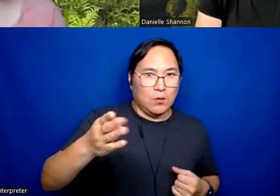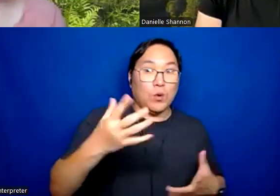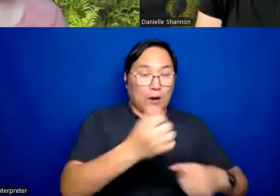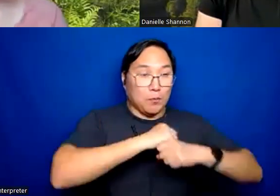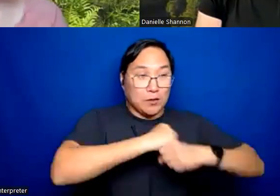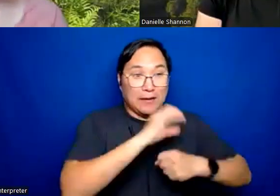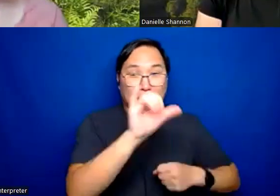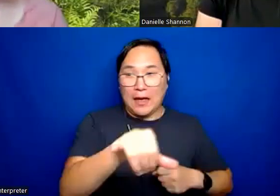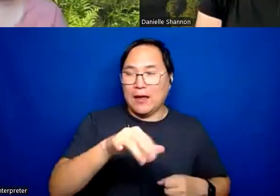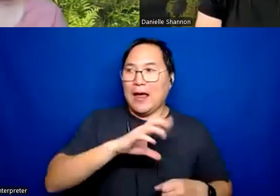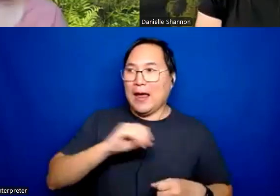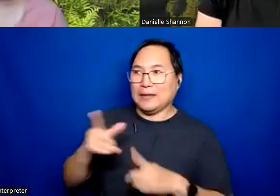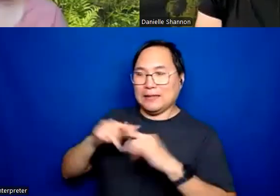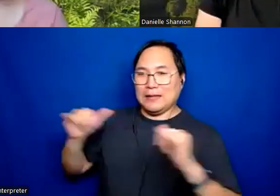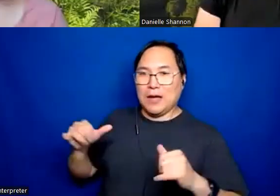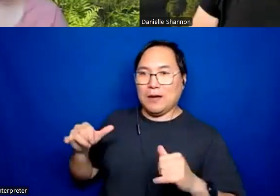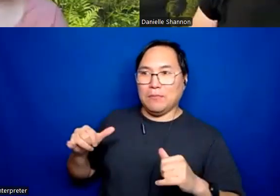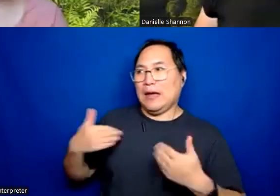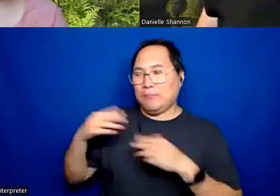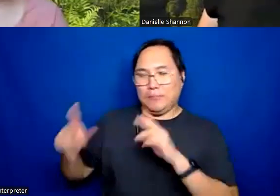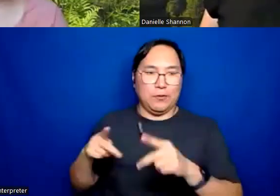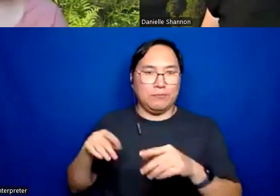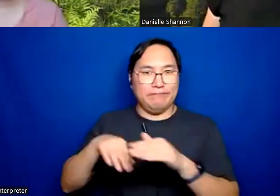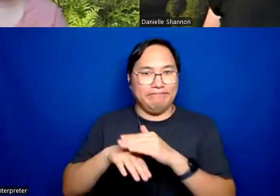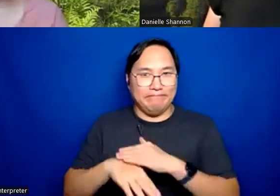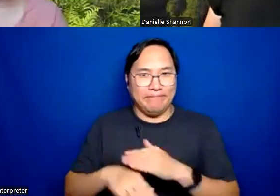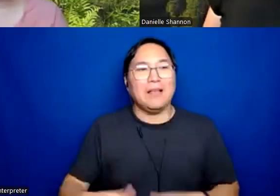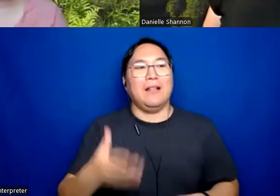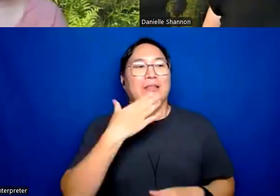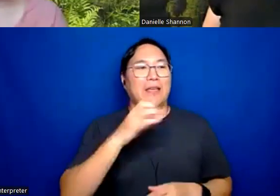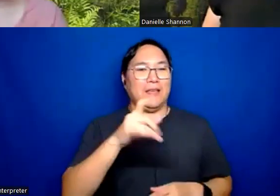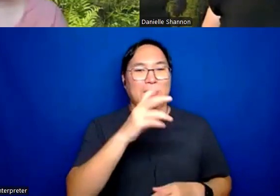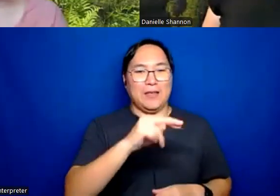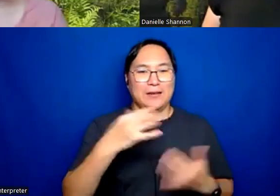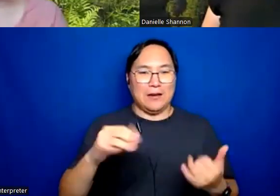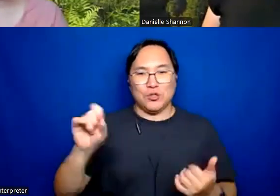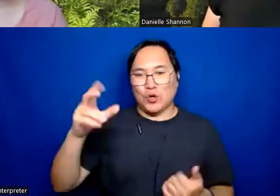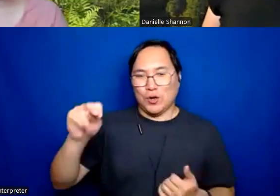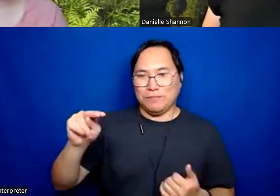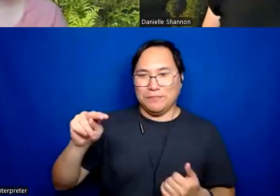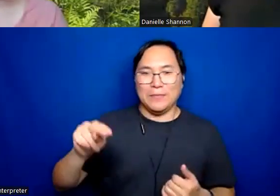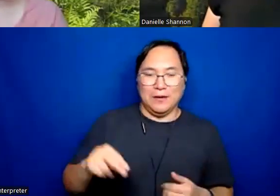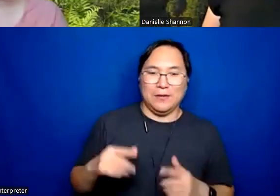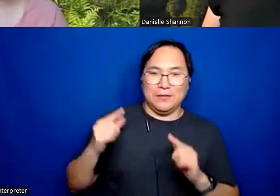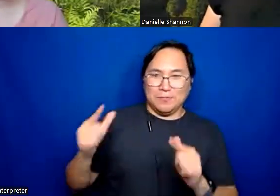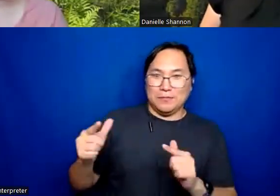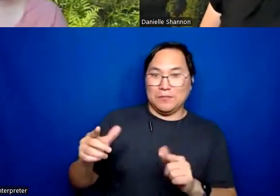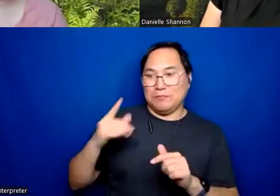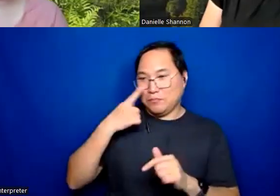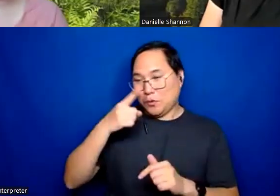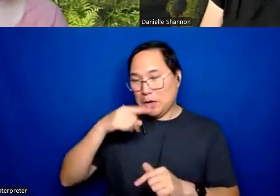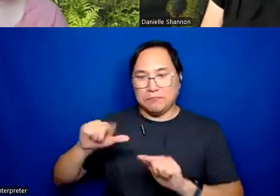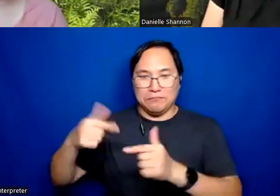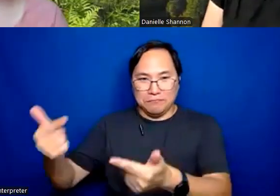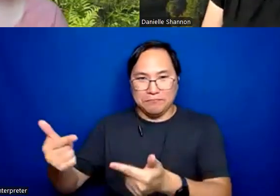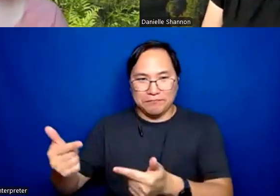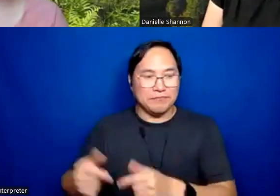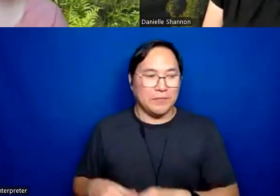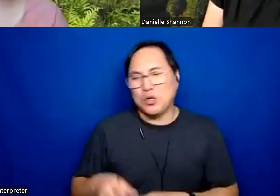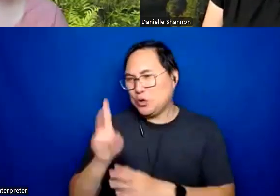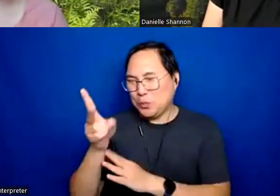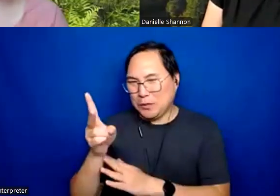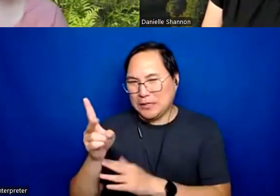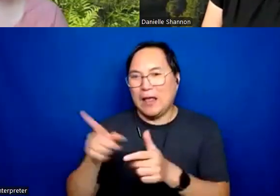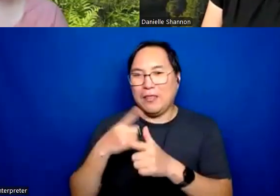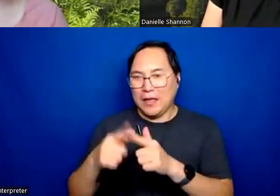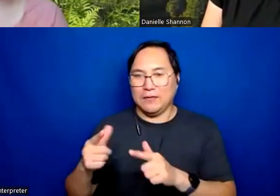those. Perfect. Thank you, Ethan. And that probably sets up Sean pretty well, Sean. So if you can take about 2 minutes, Sean, and then